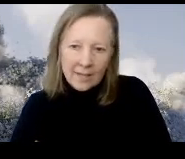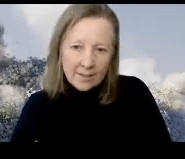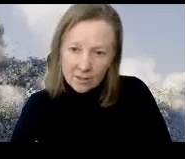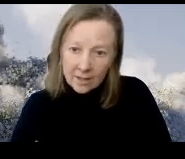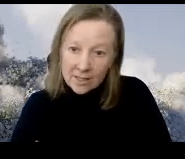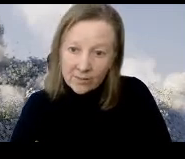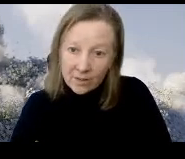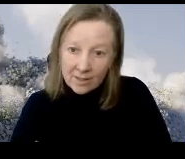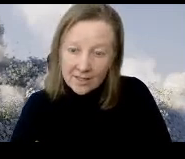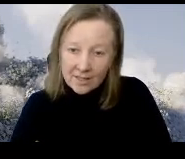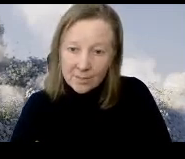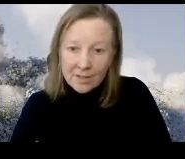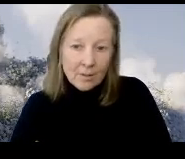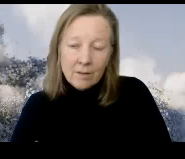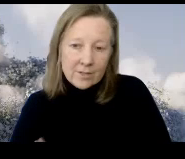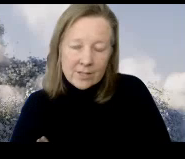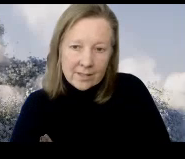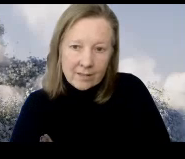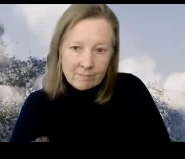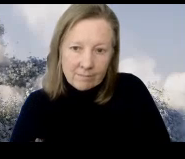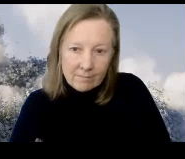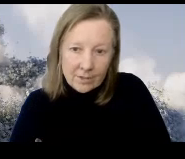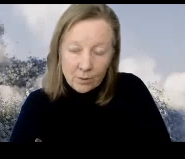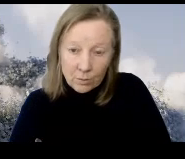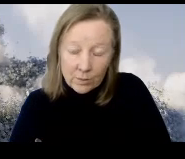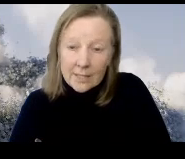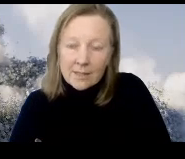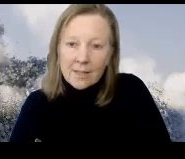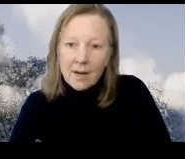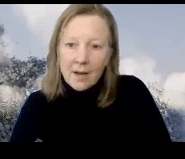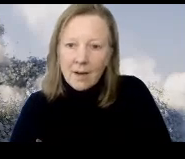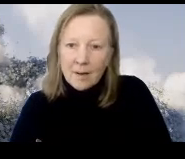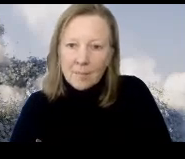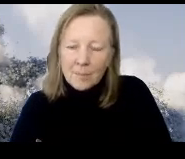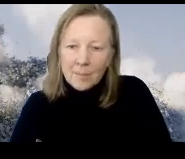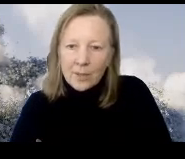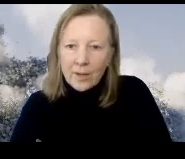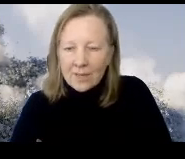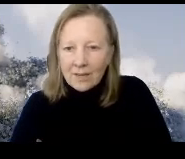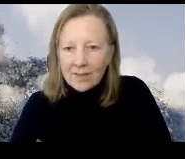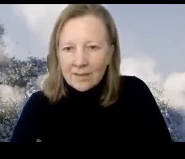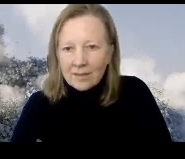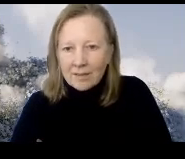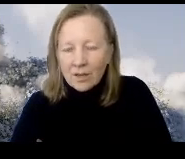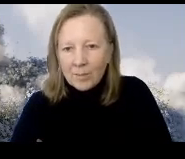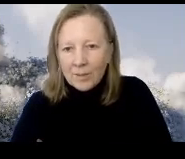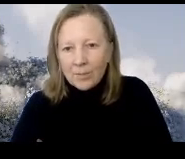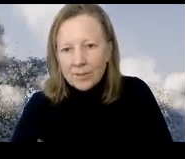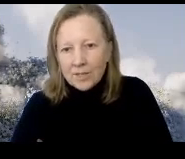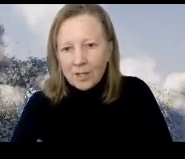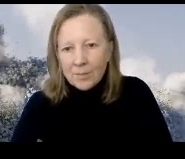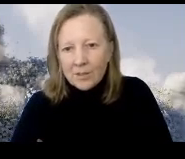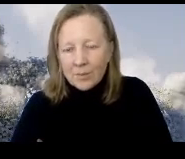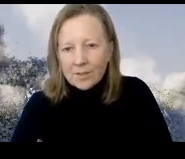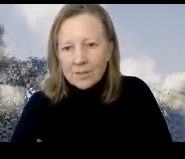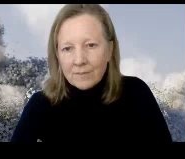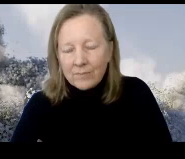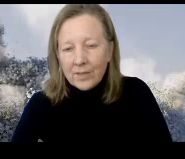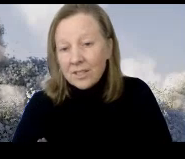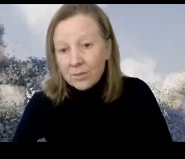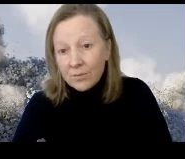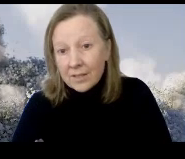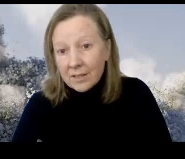CLB. It's not a difficult assessment. You'll obviously do great, but you have to have that document with your CLB